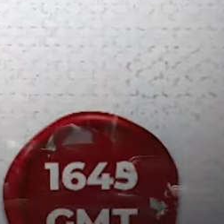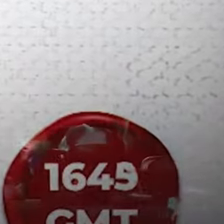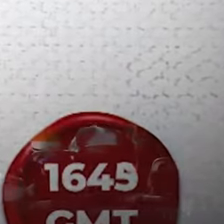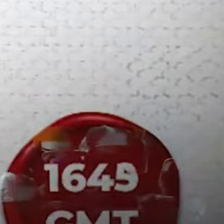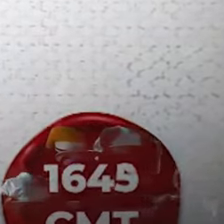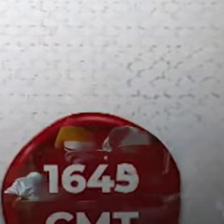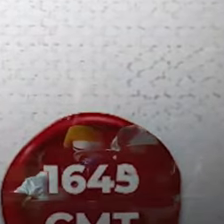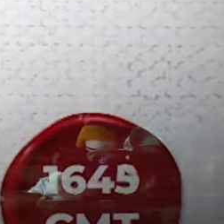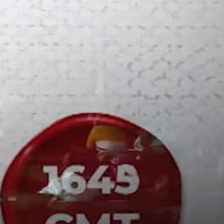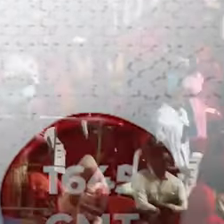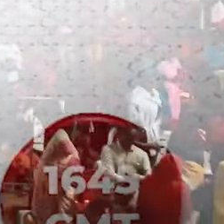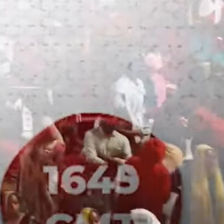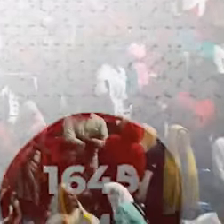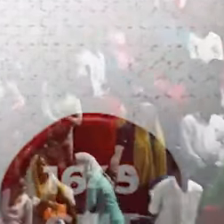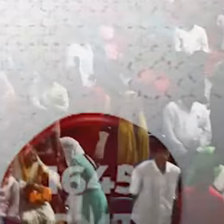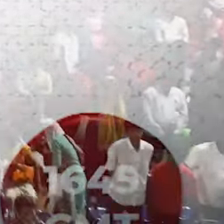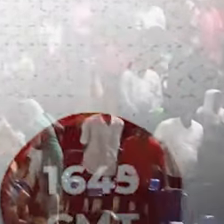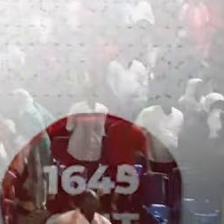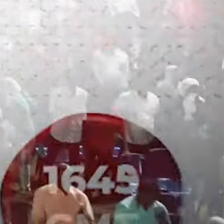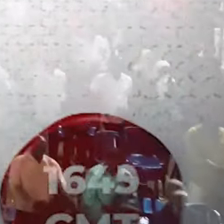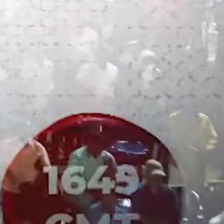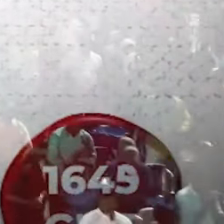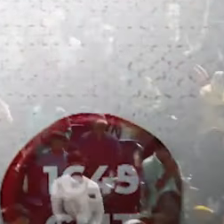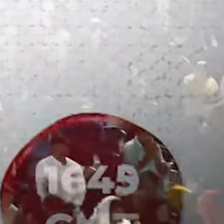of God is upon you.